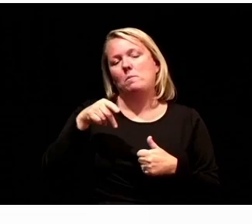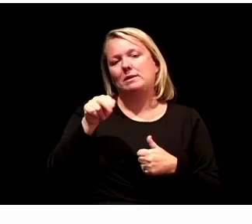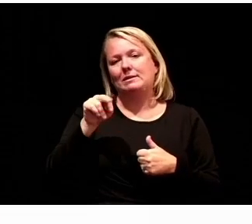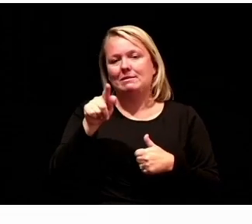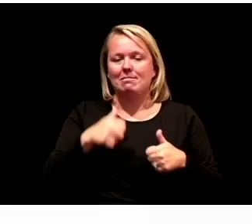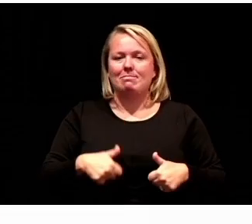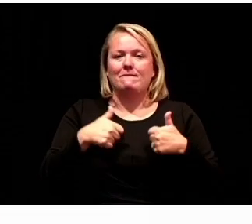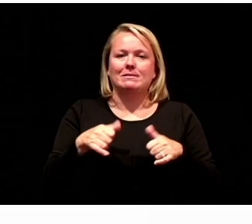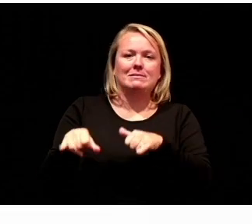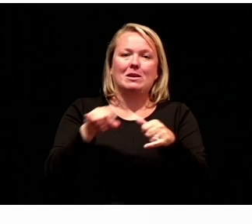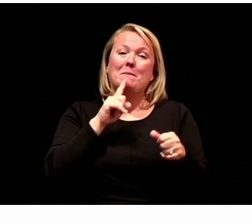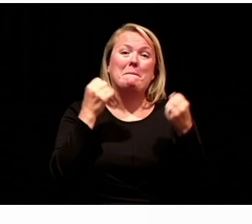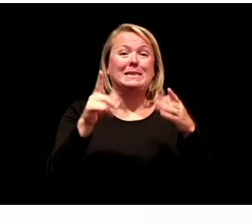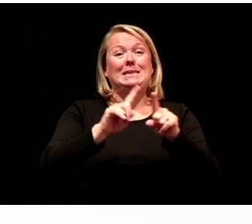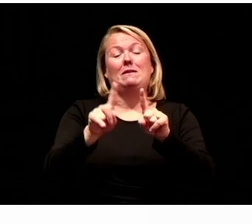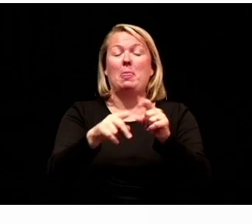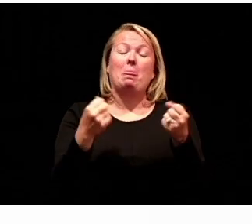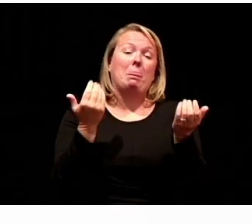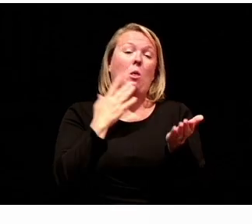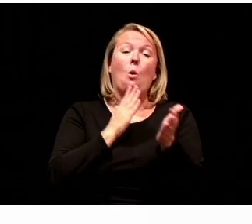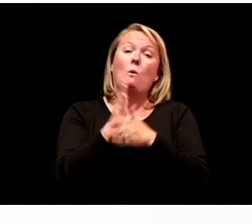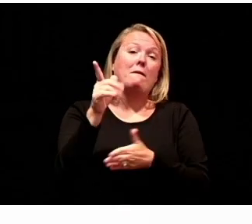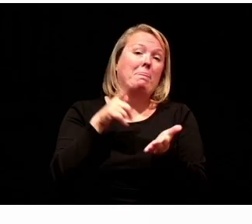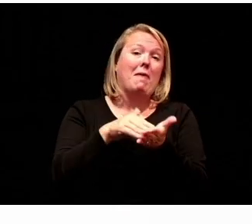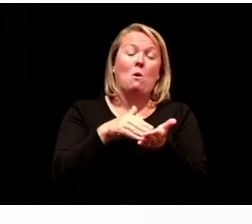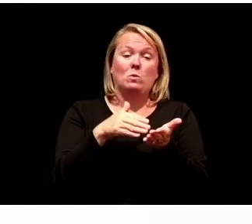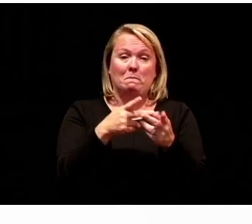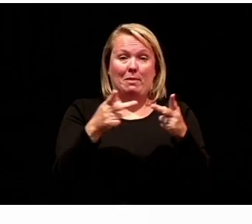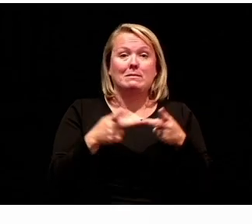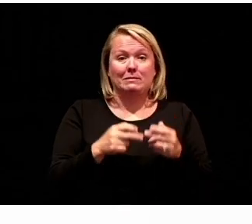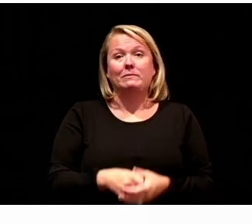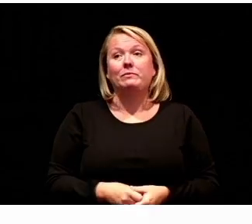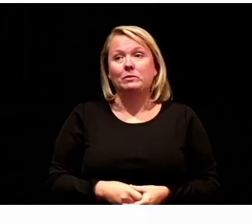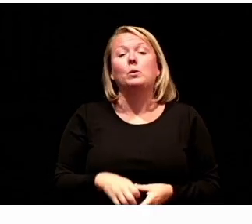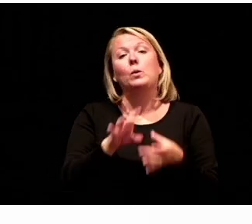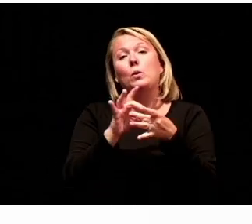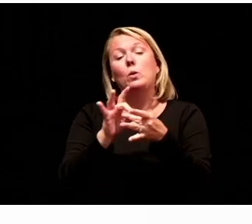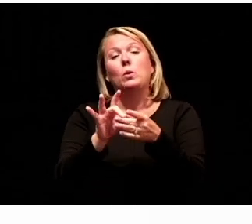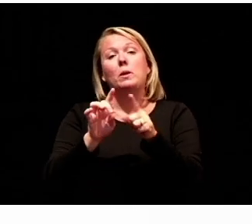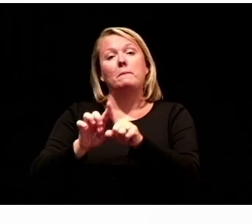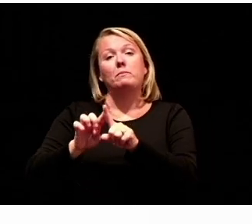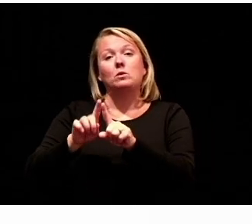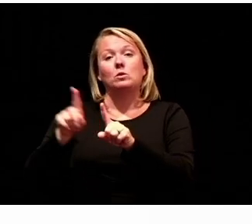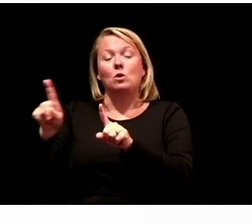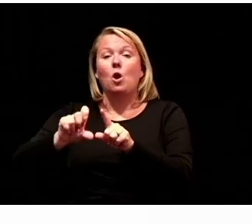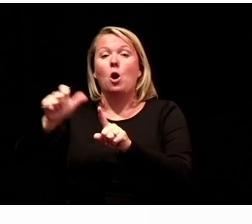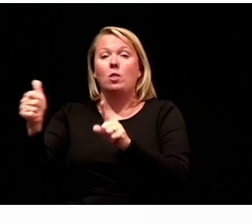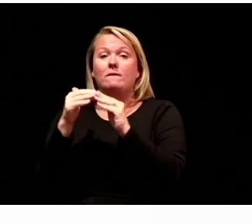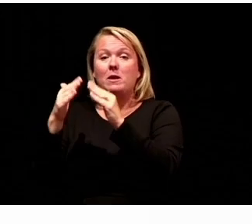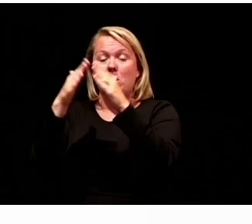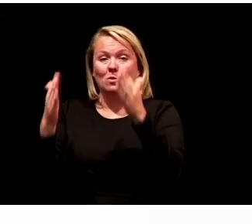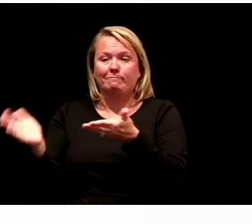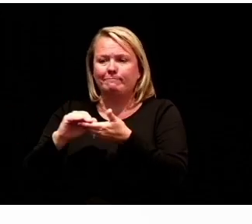and in collaboration with other fair housing centers, we were able to find that the housing provider denied housing to families